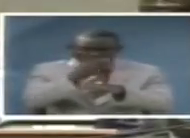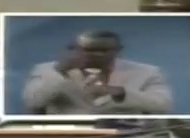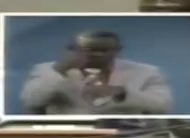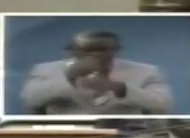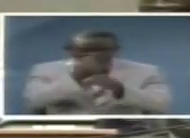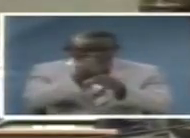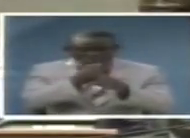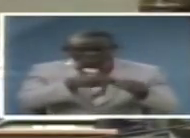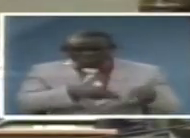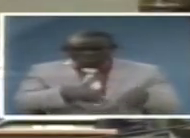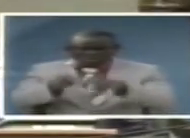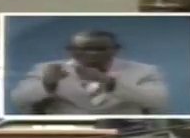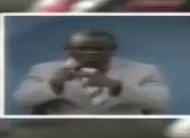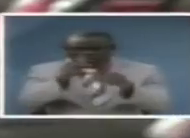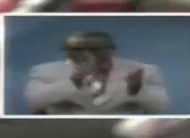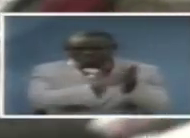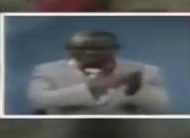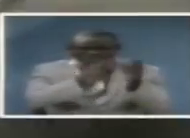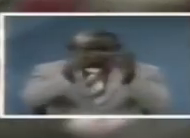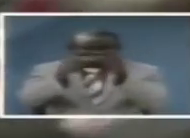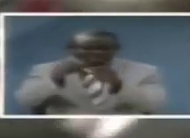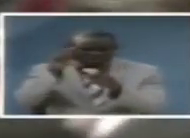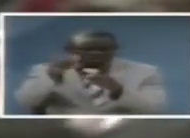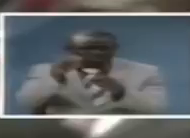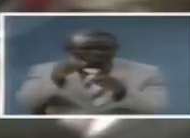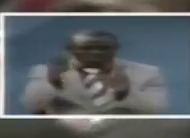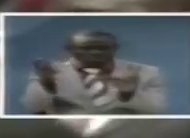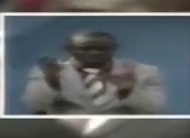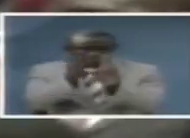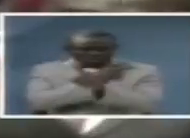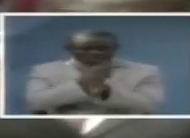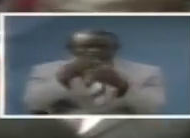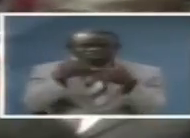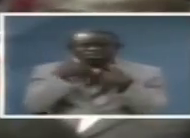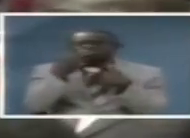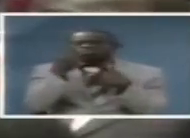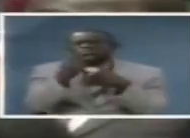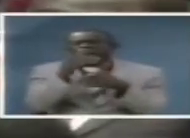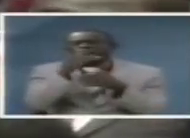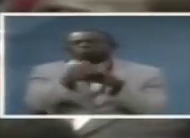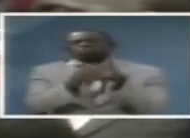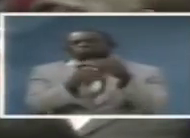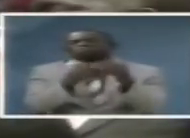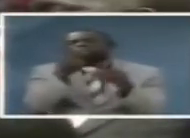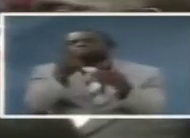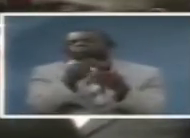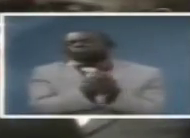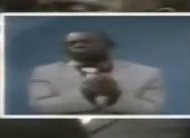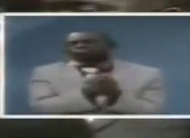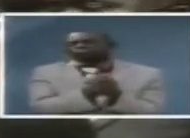of two phases. This project consists of two phases. Mr.